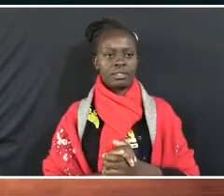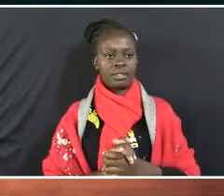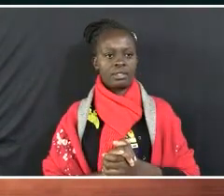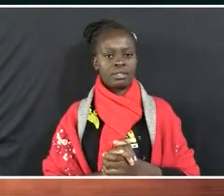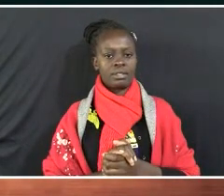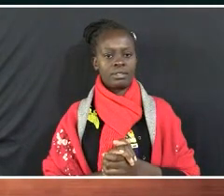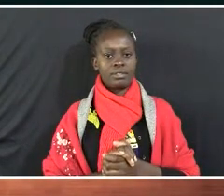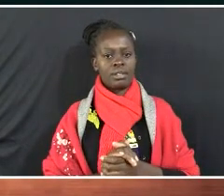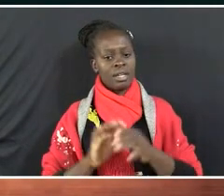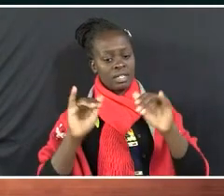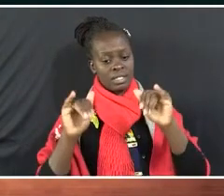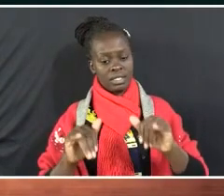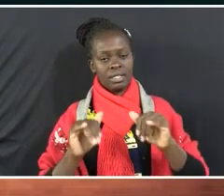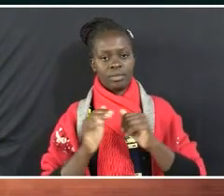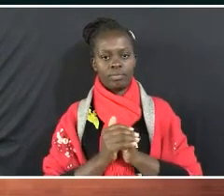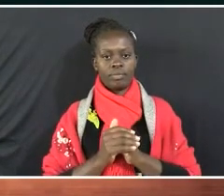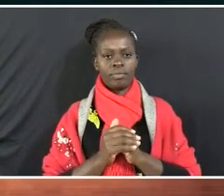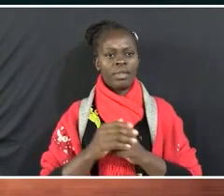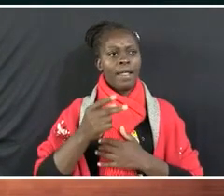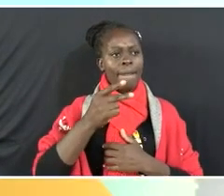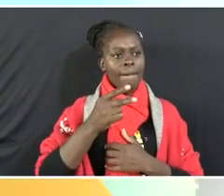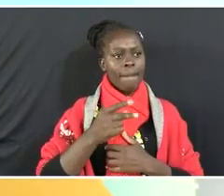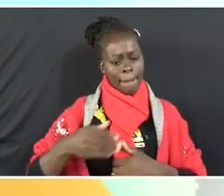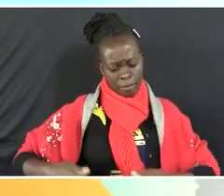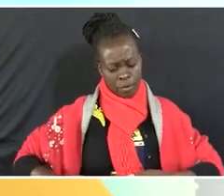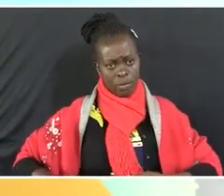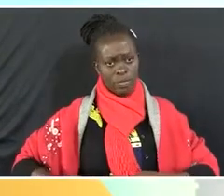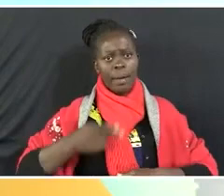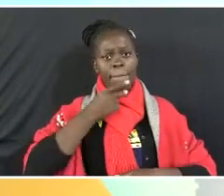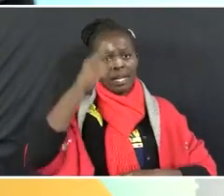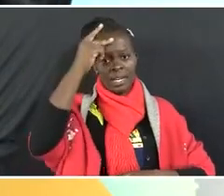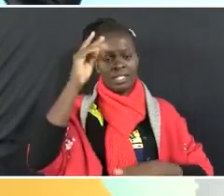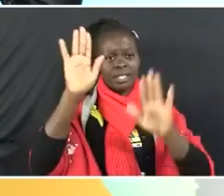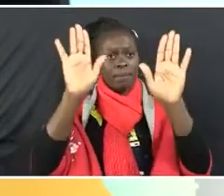people. Parents are worth 10,000. Say amen.